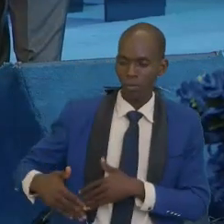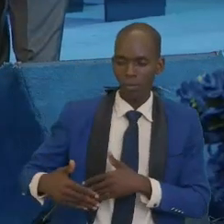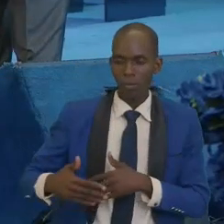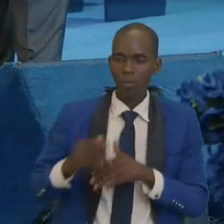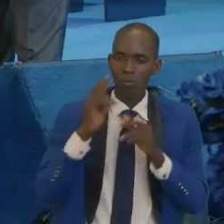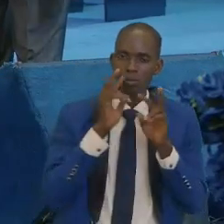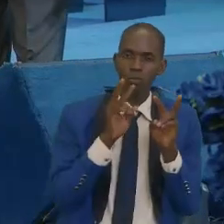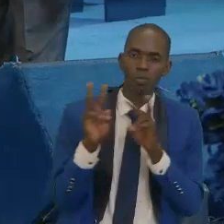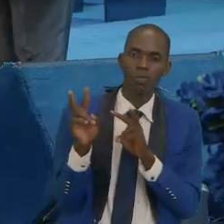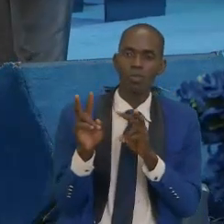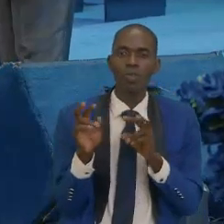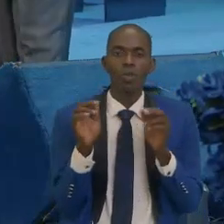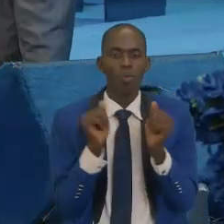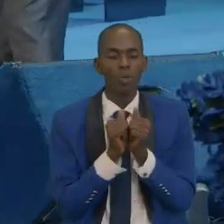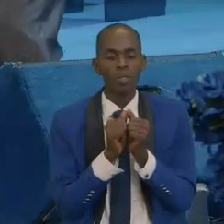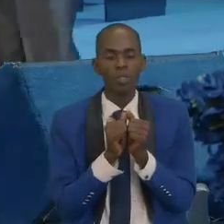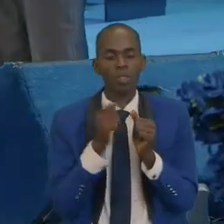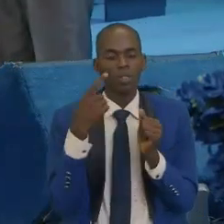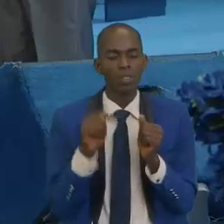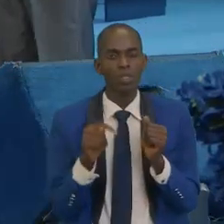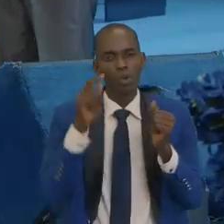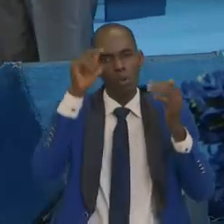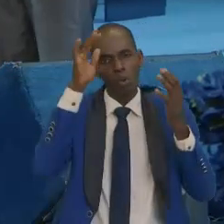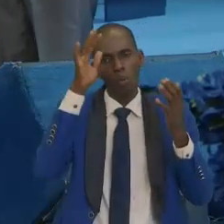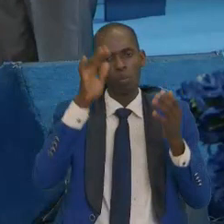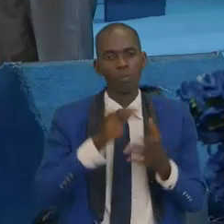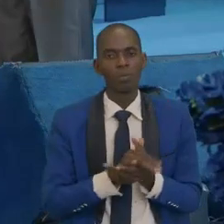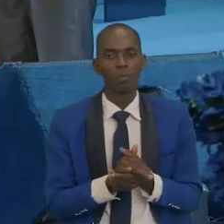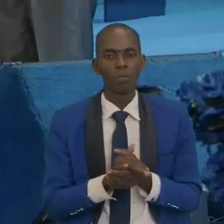the piercing of the spear.